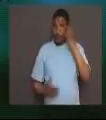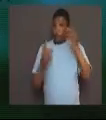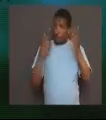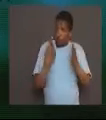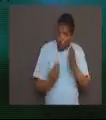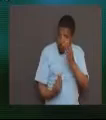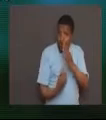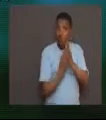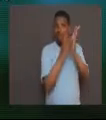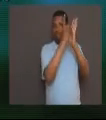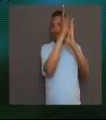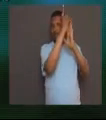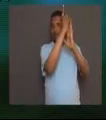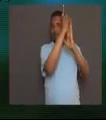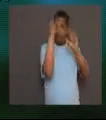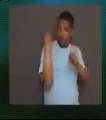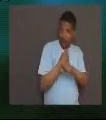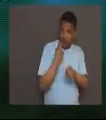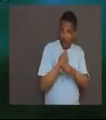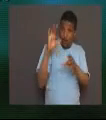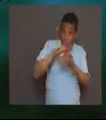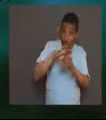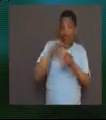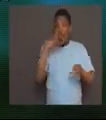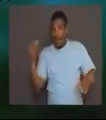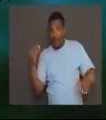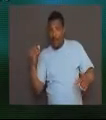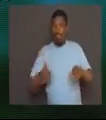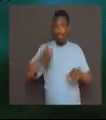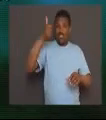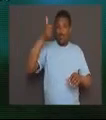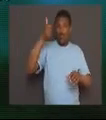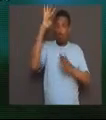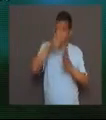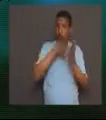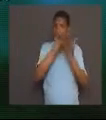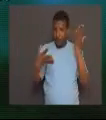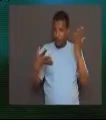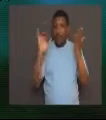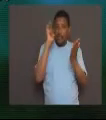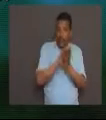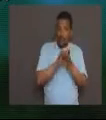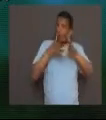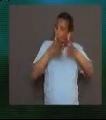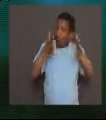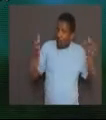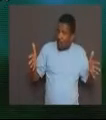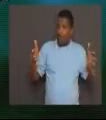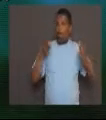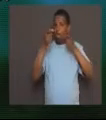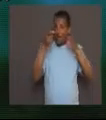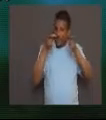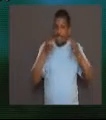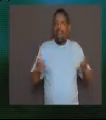To develop, implement, and measure programs that promote